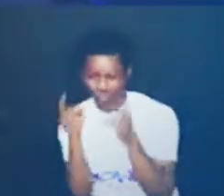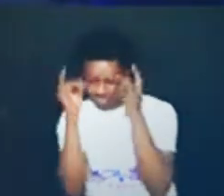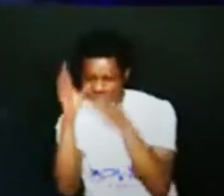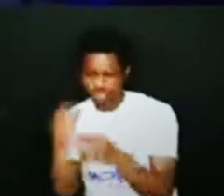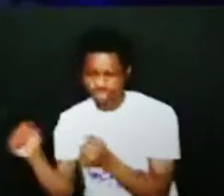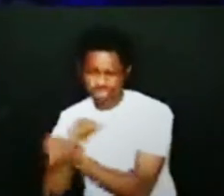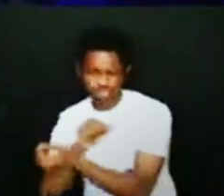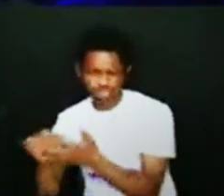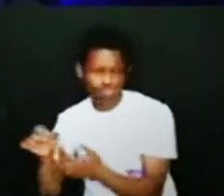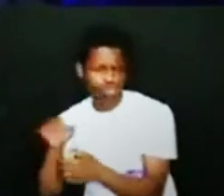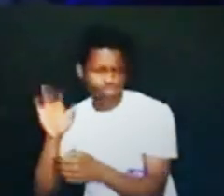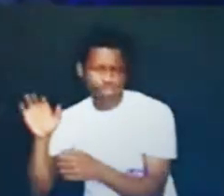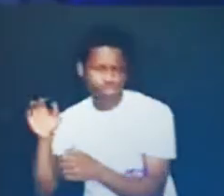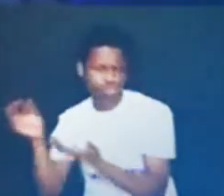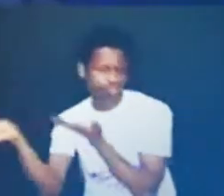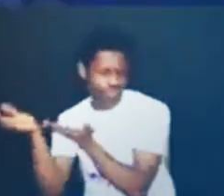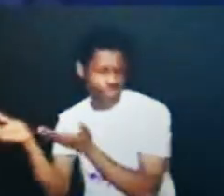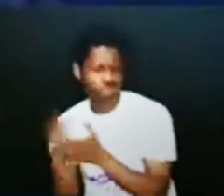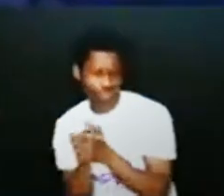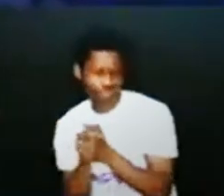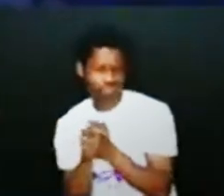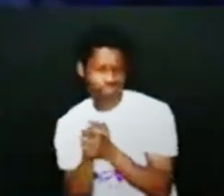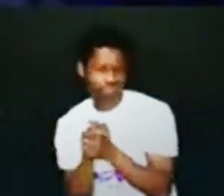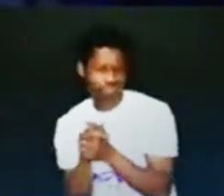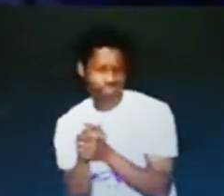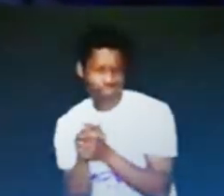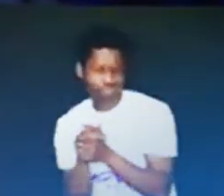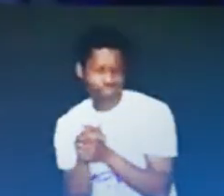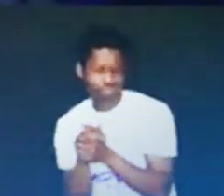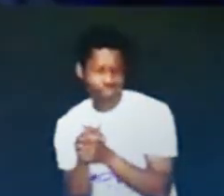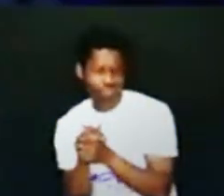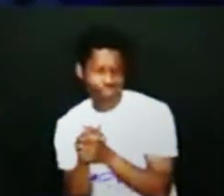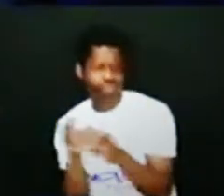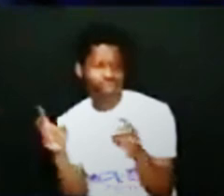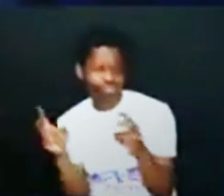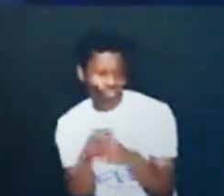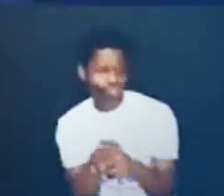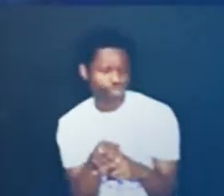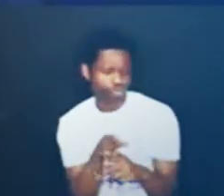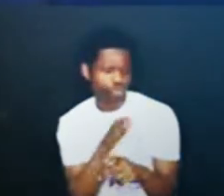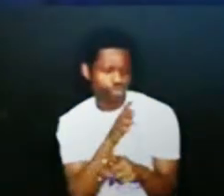Judaism. So do certain things so that at least it will appease their anger a bit.